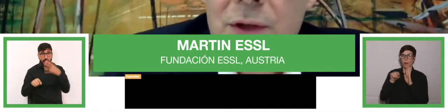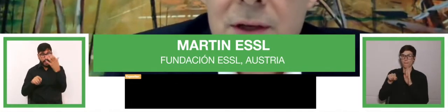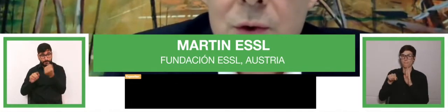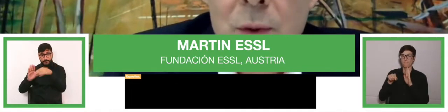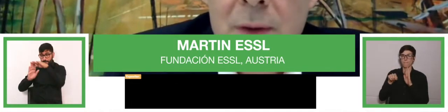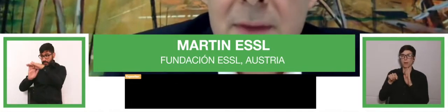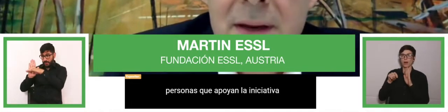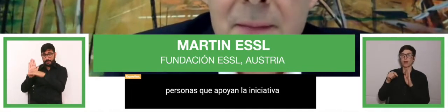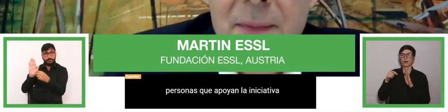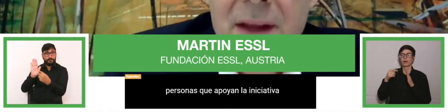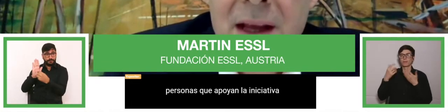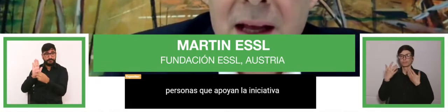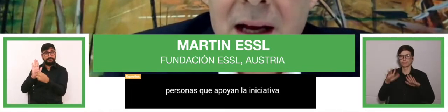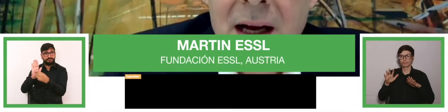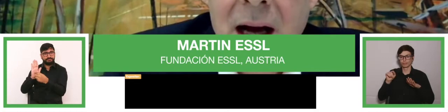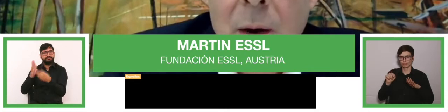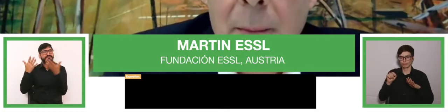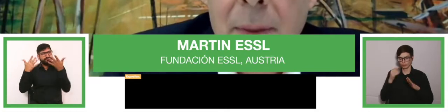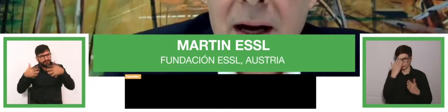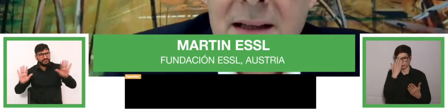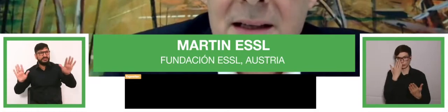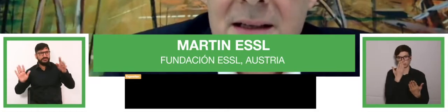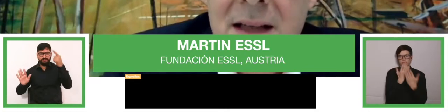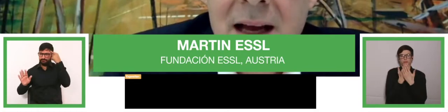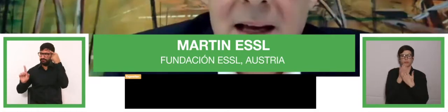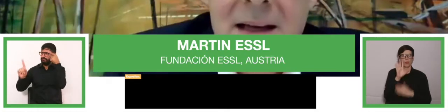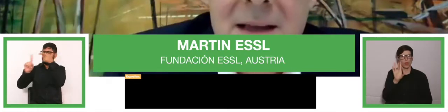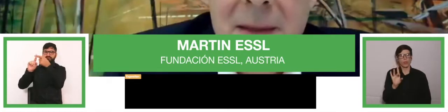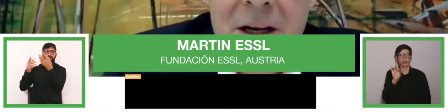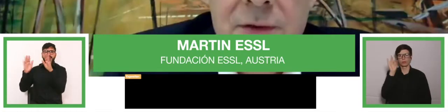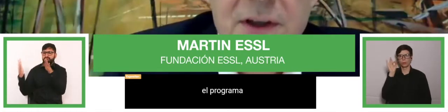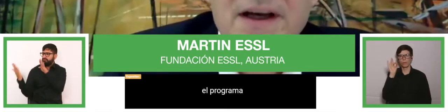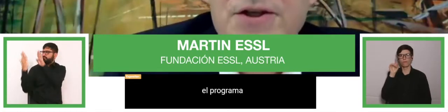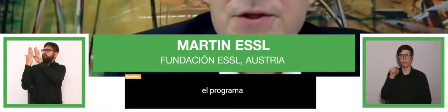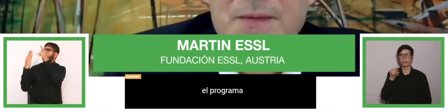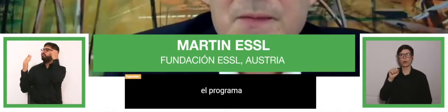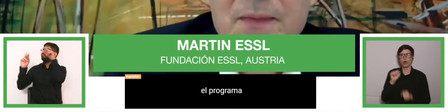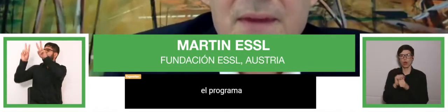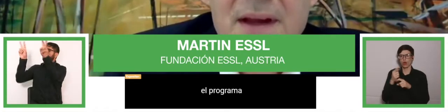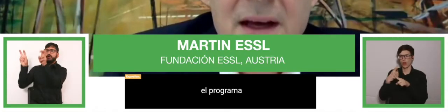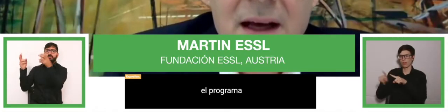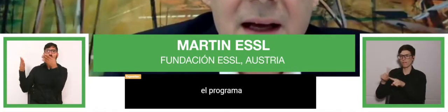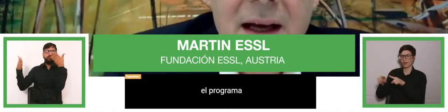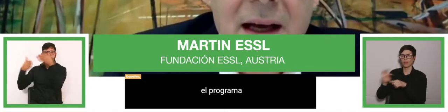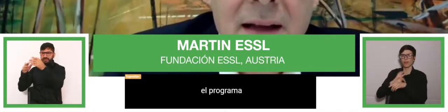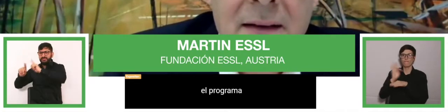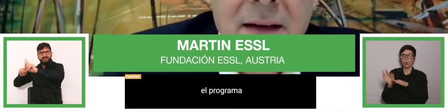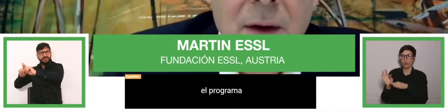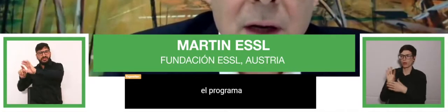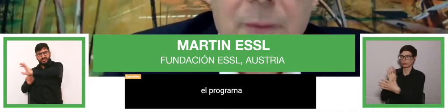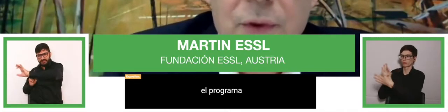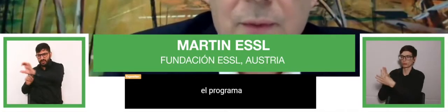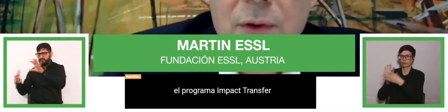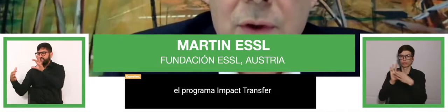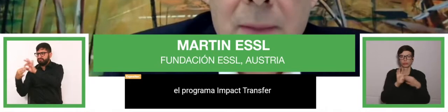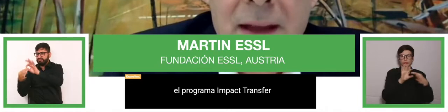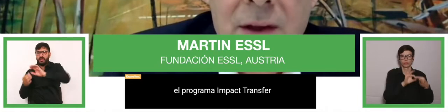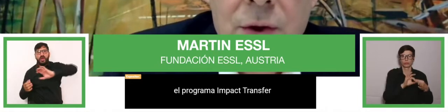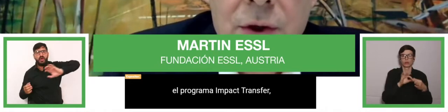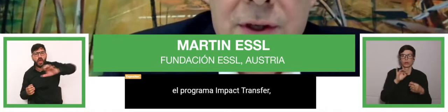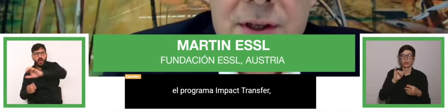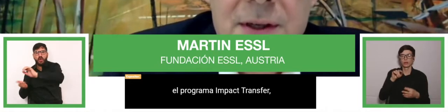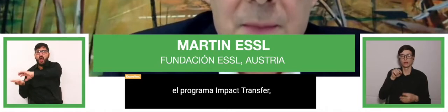Fundación Descúbreme, our partners like Sabanci Foundation, and our pro